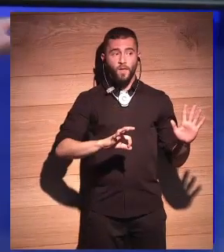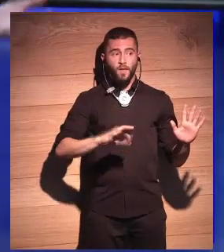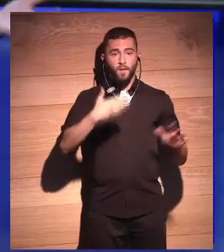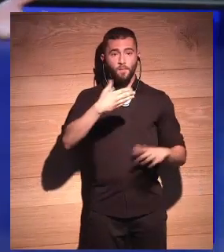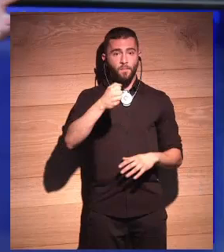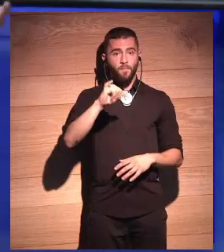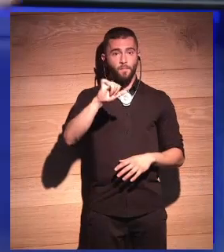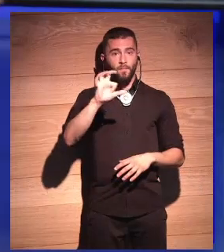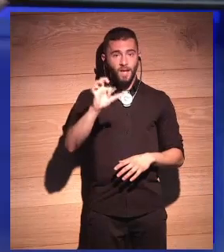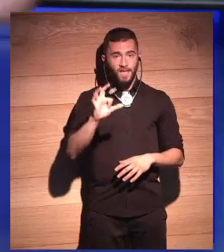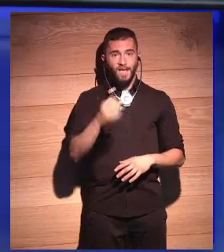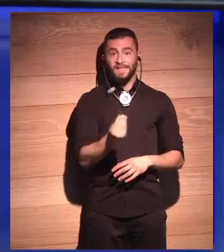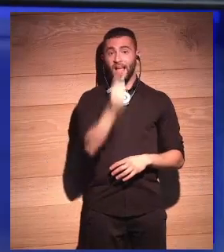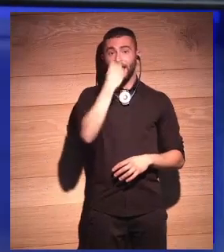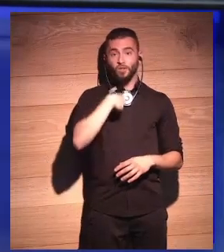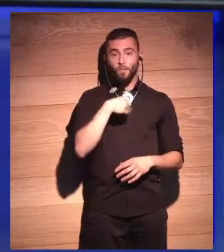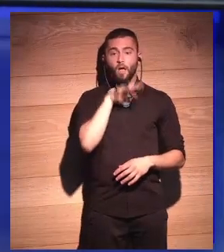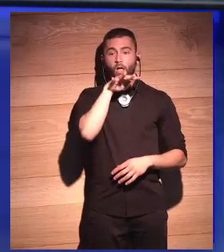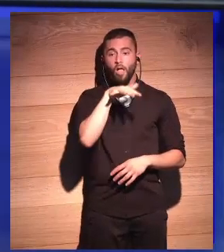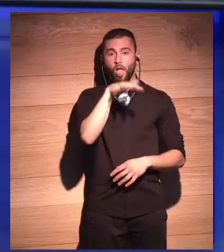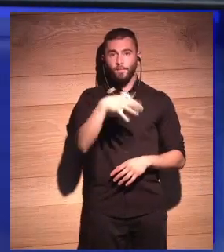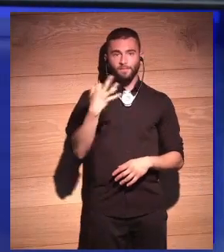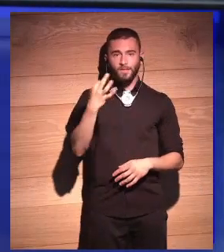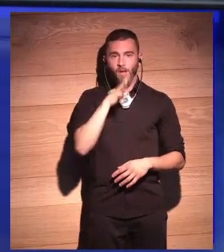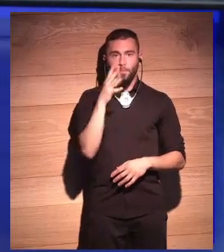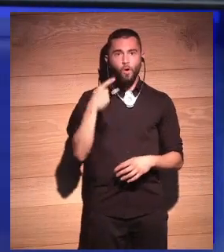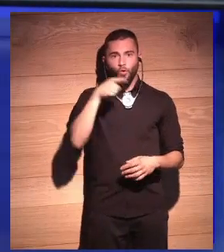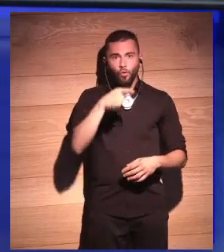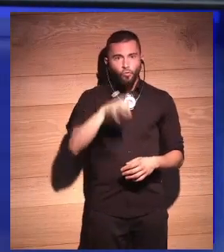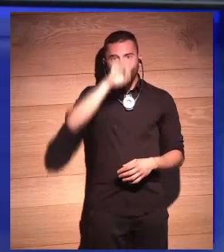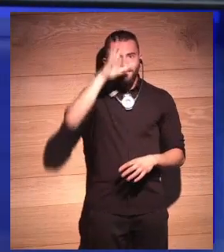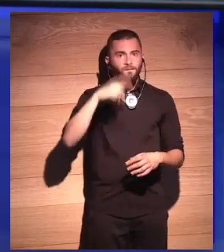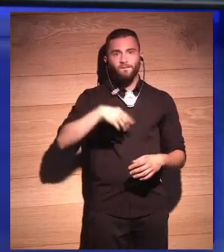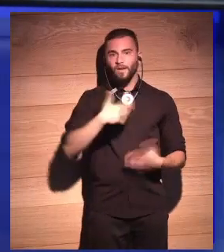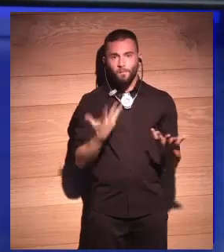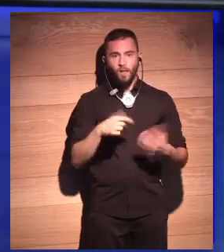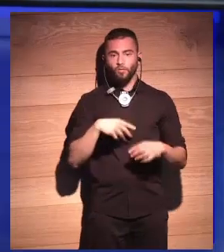because there is no way in nature that your eyes and your inner ear can disagree.